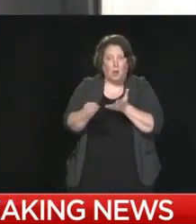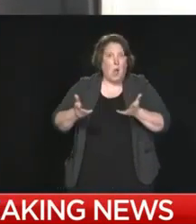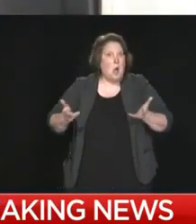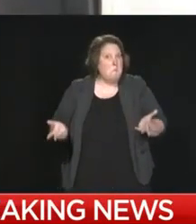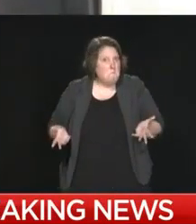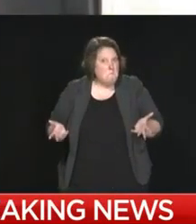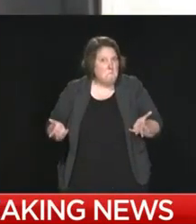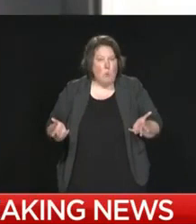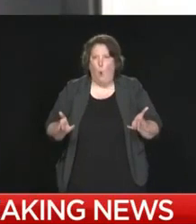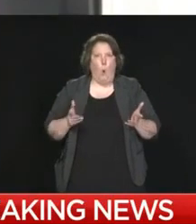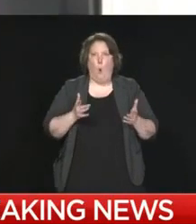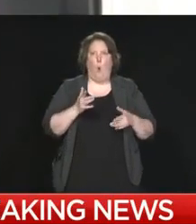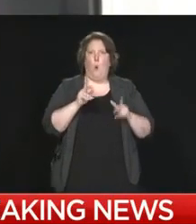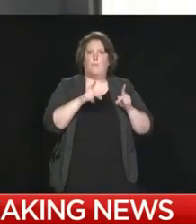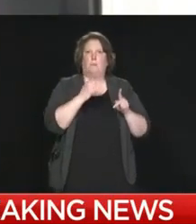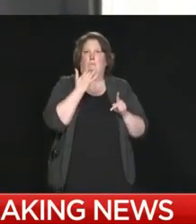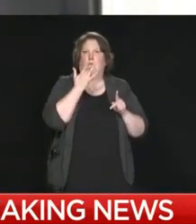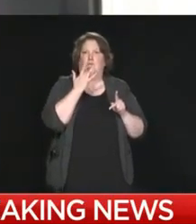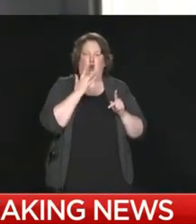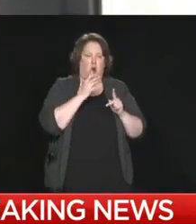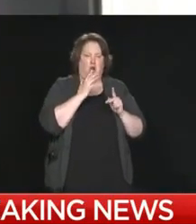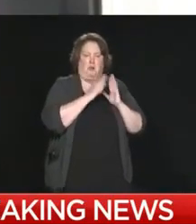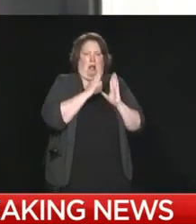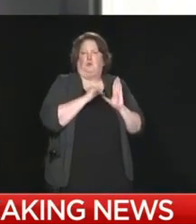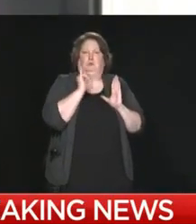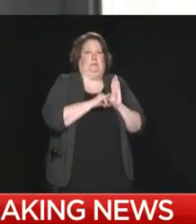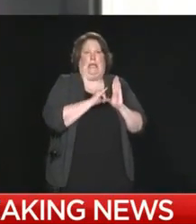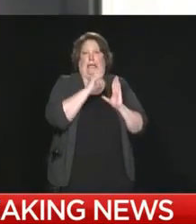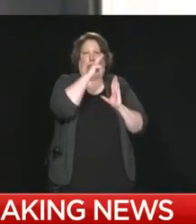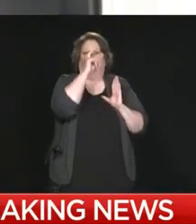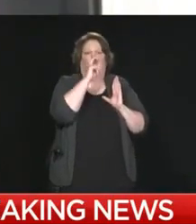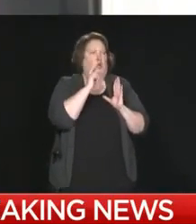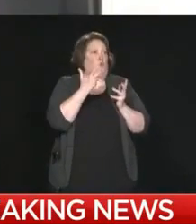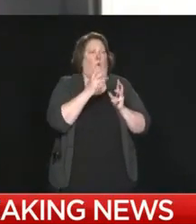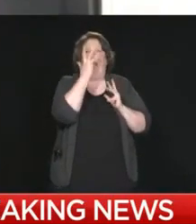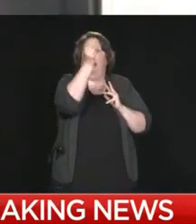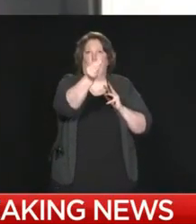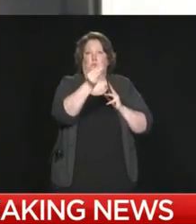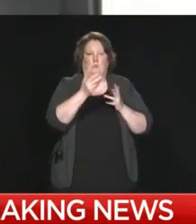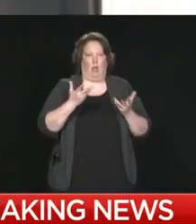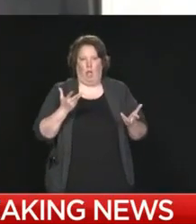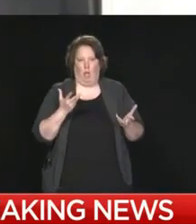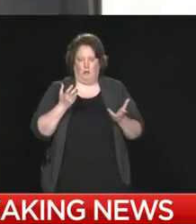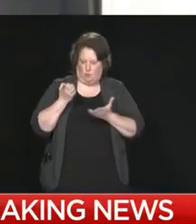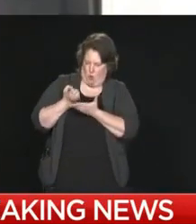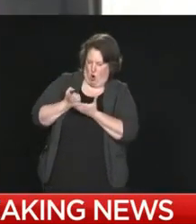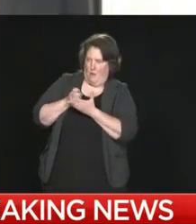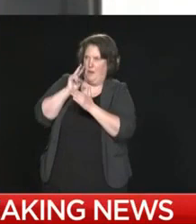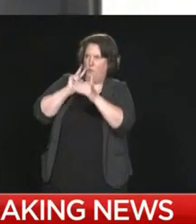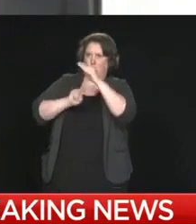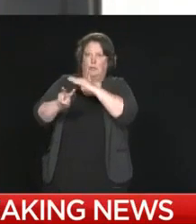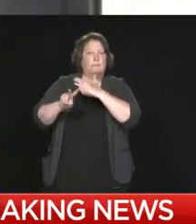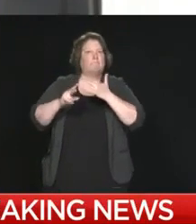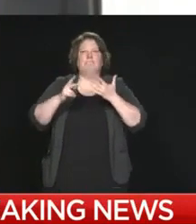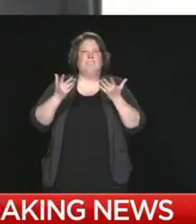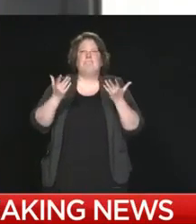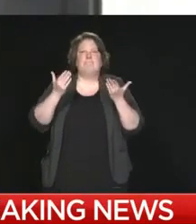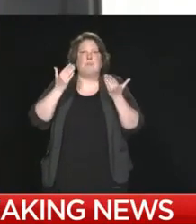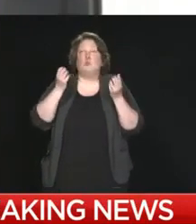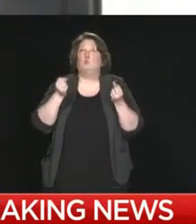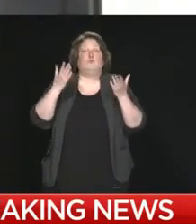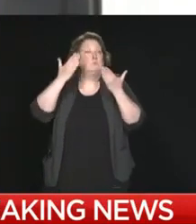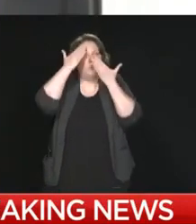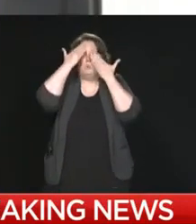summer in their cabins or at home and not go out? I mean, there are so many things that we simply don't know